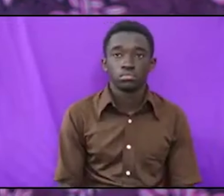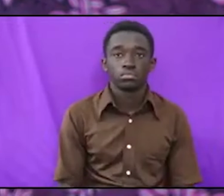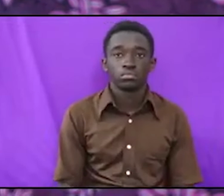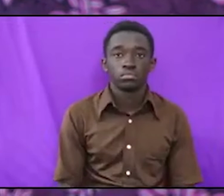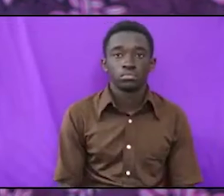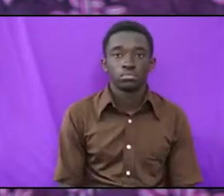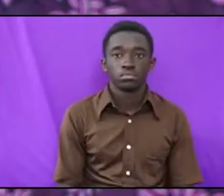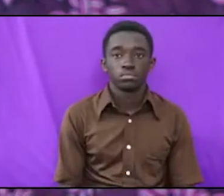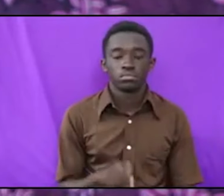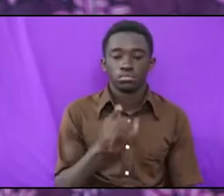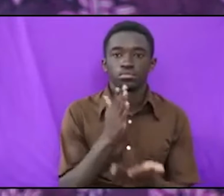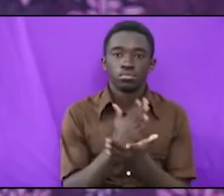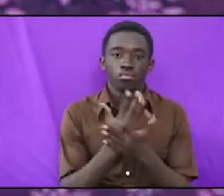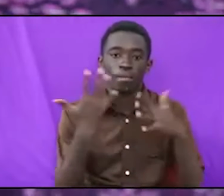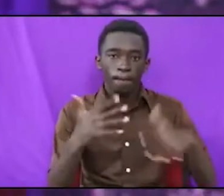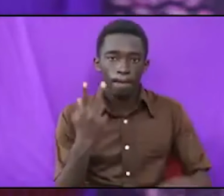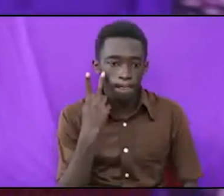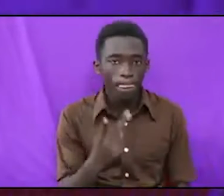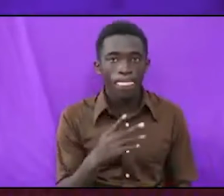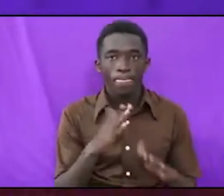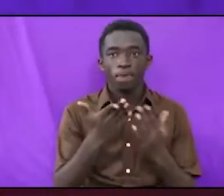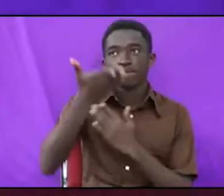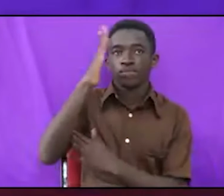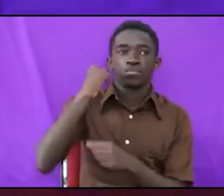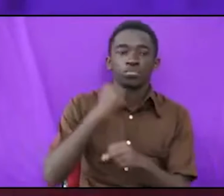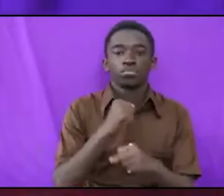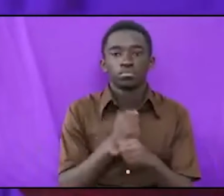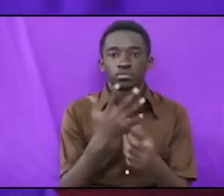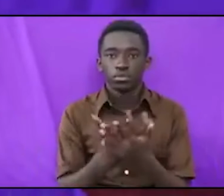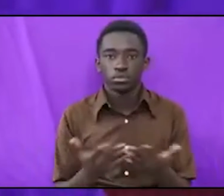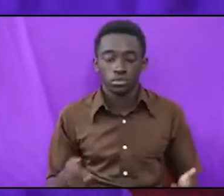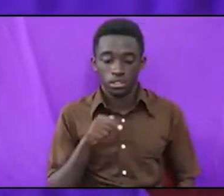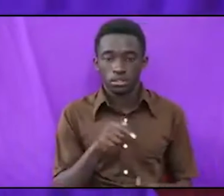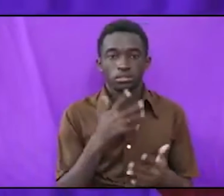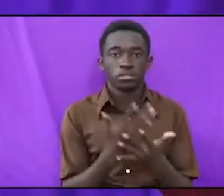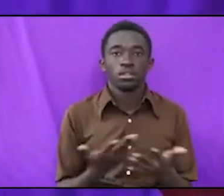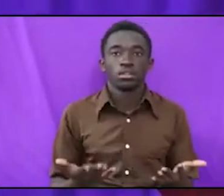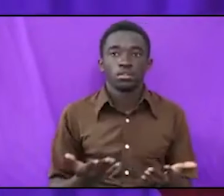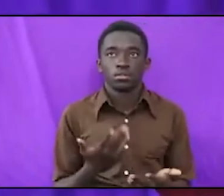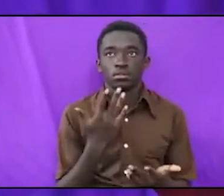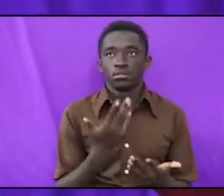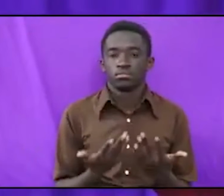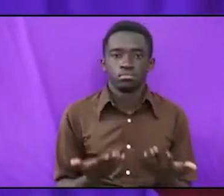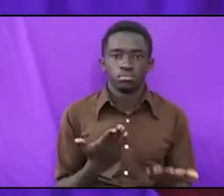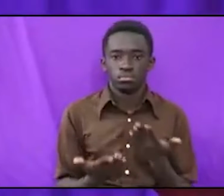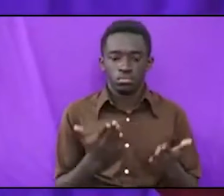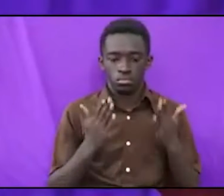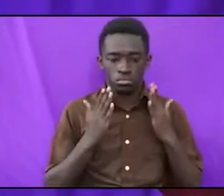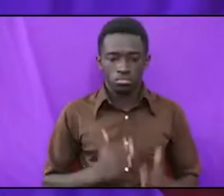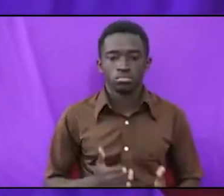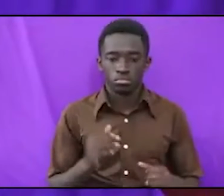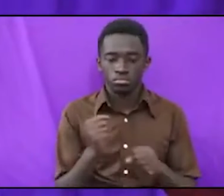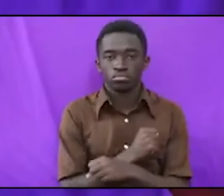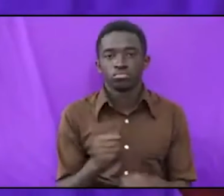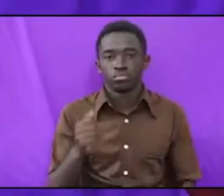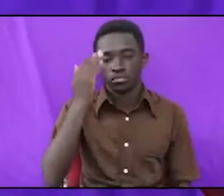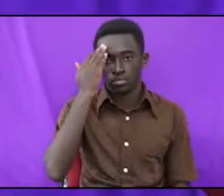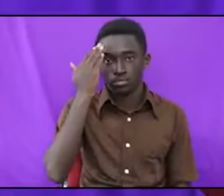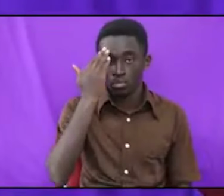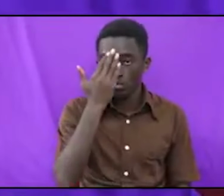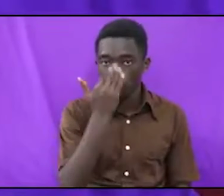it's amazing how God reveals to Daniel things. Things that nobody else could know.